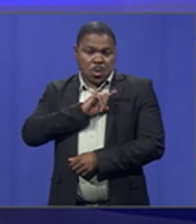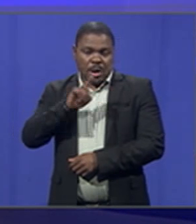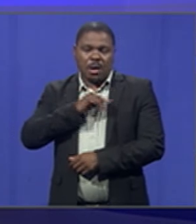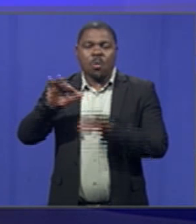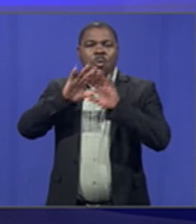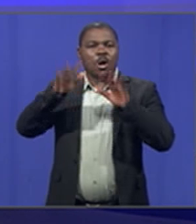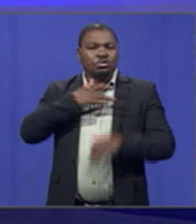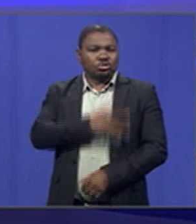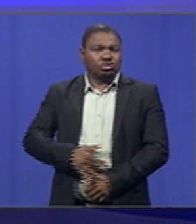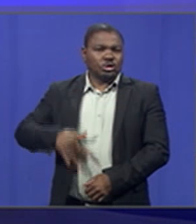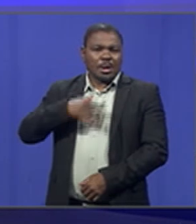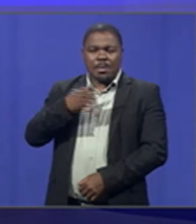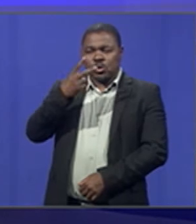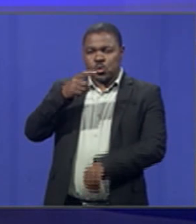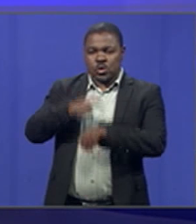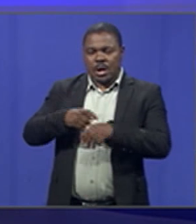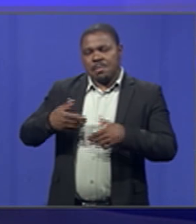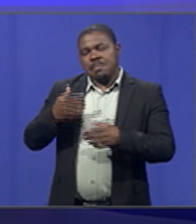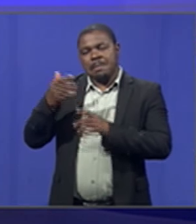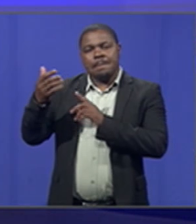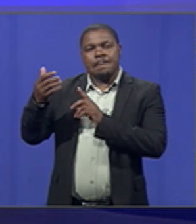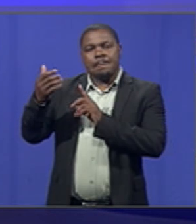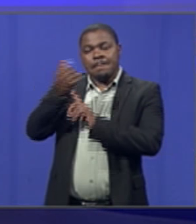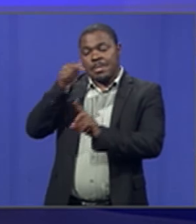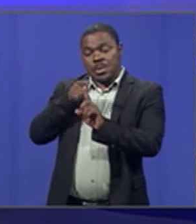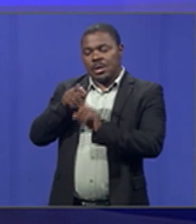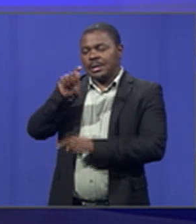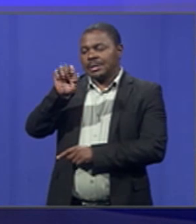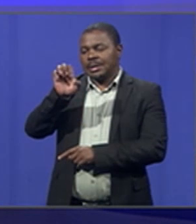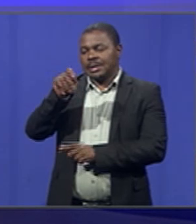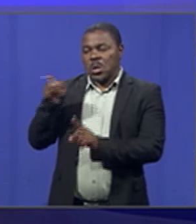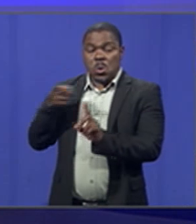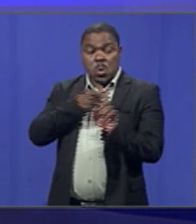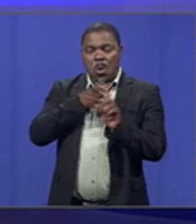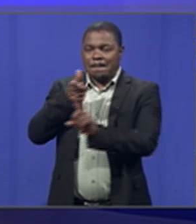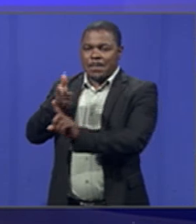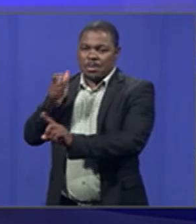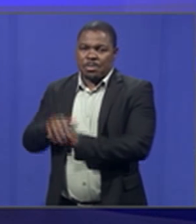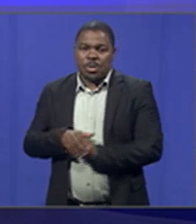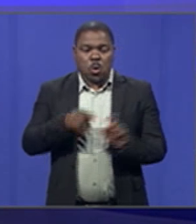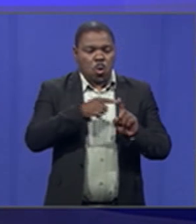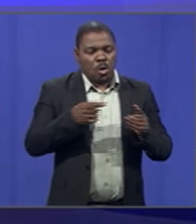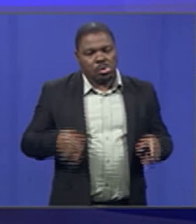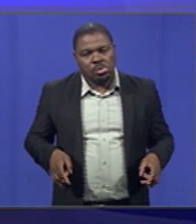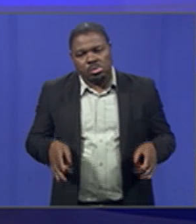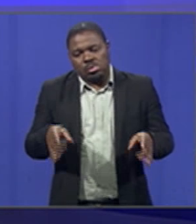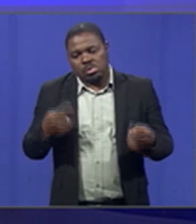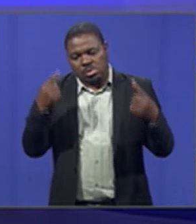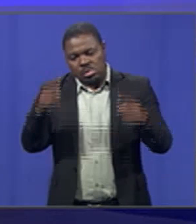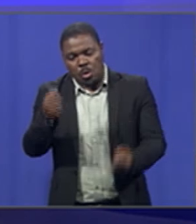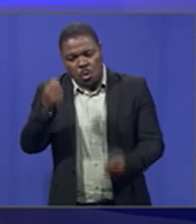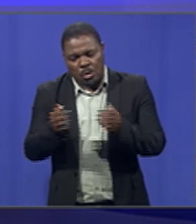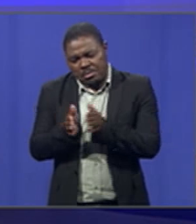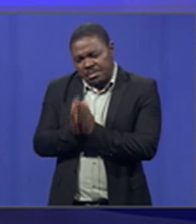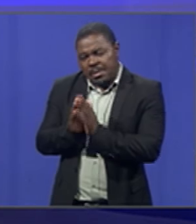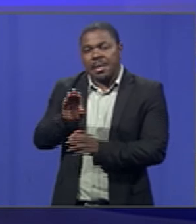ya lefatshe ya mabo le makgetlo a le mabedi Zolani Tete. Mmelaelwa yo o tlhageletseng ka wheelchair o kopa beili ka ntlha